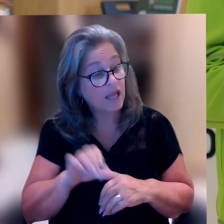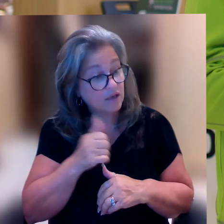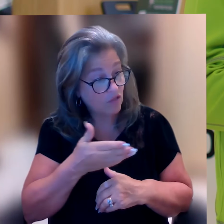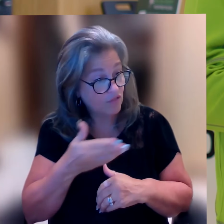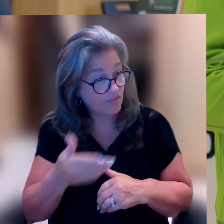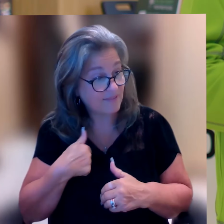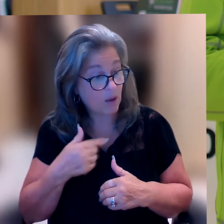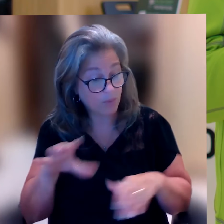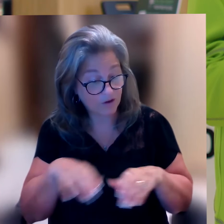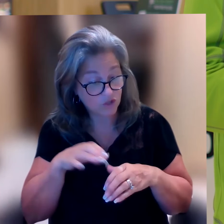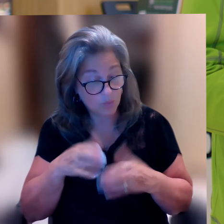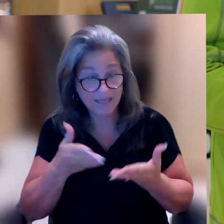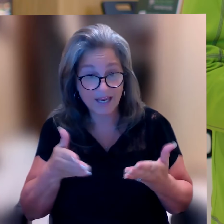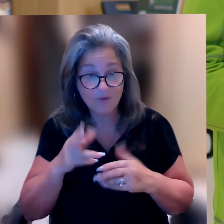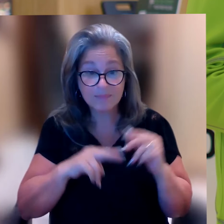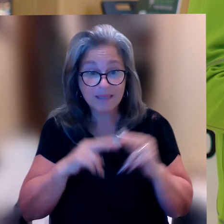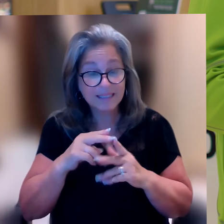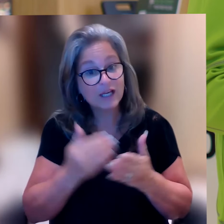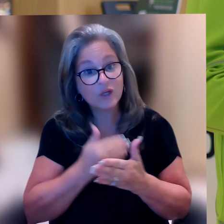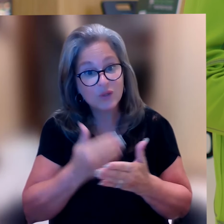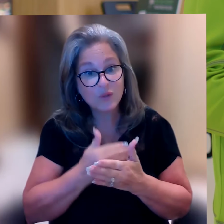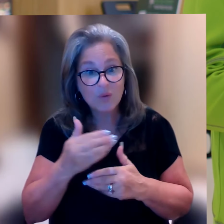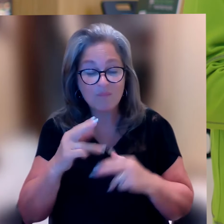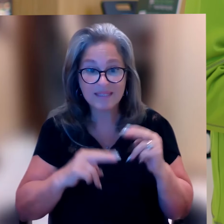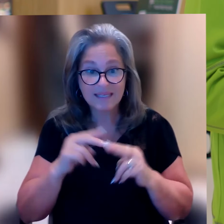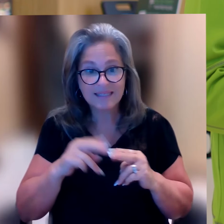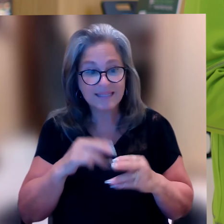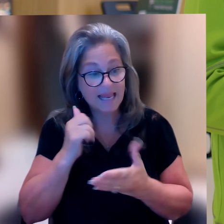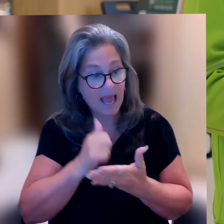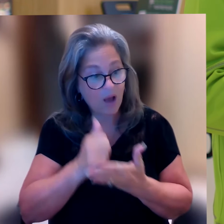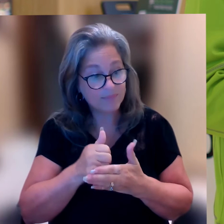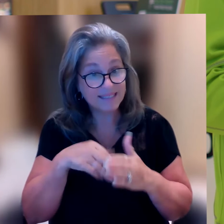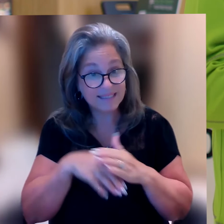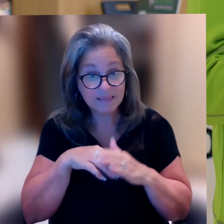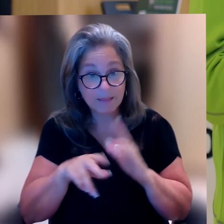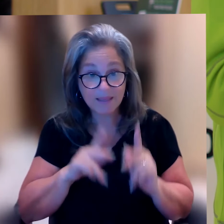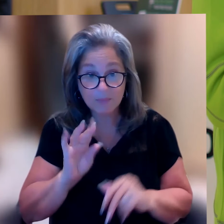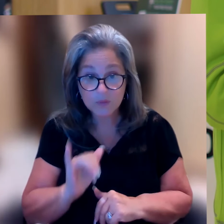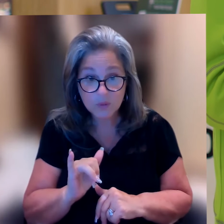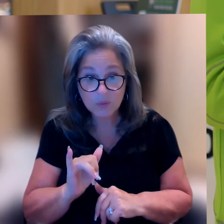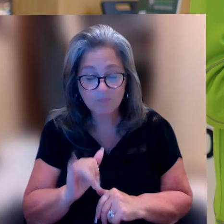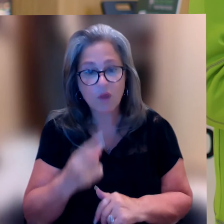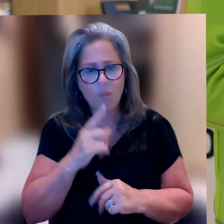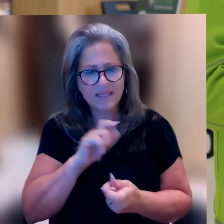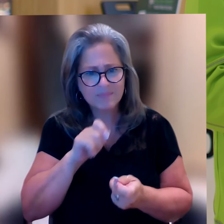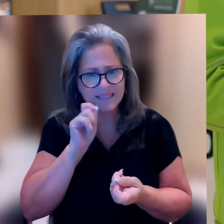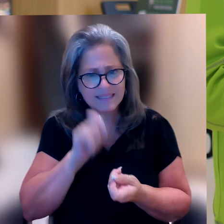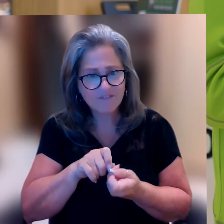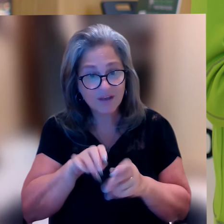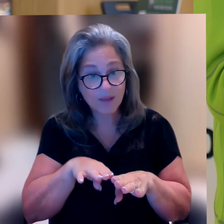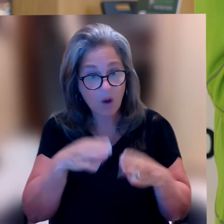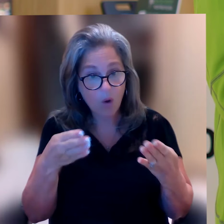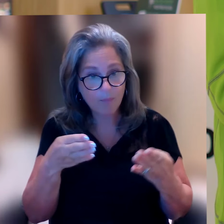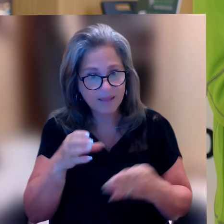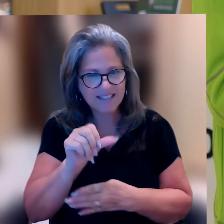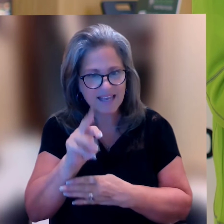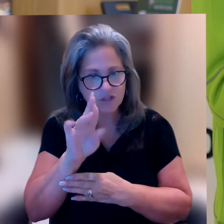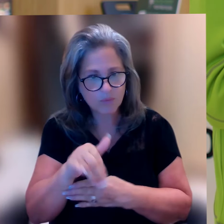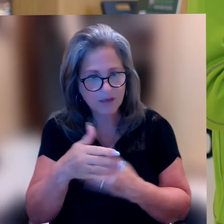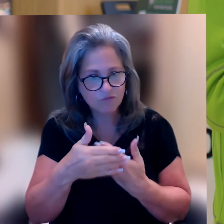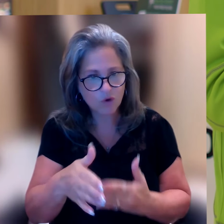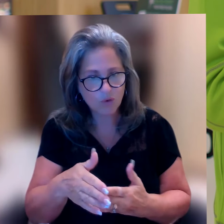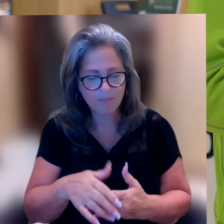here of late too is building some new facilities that helps our accessibility folks too. One in particular in the last year that we've opened, our sensory